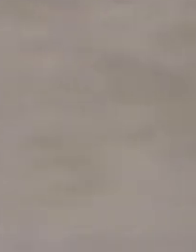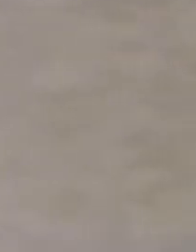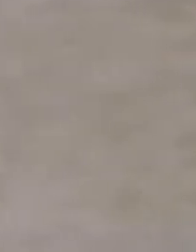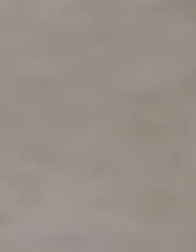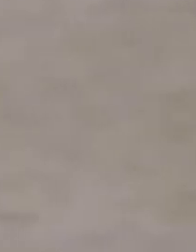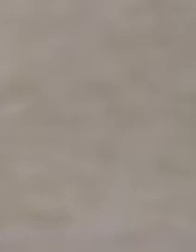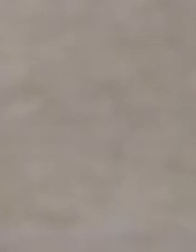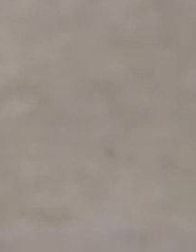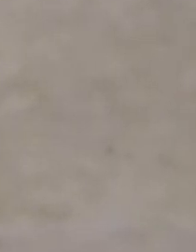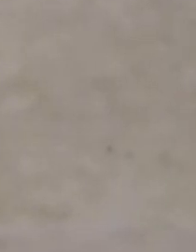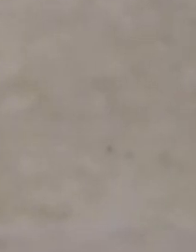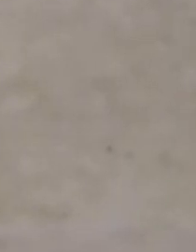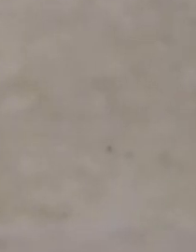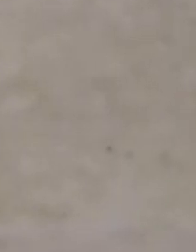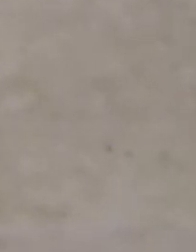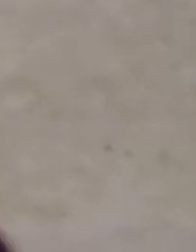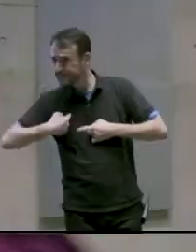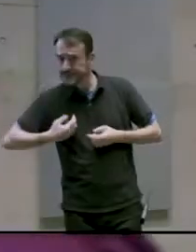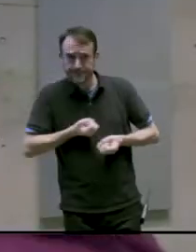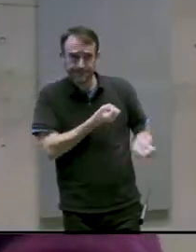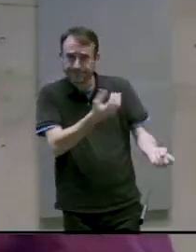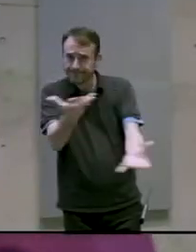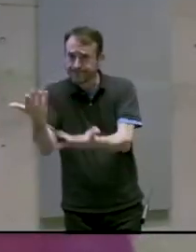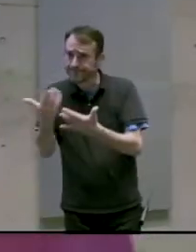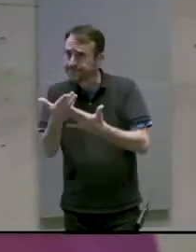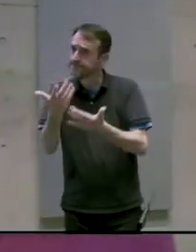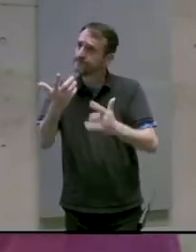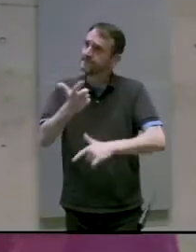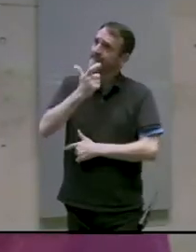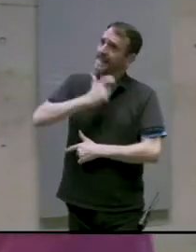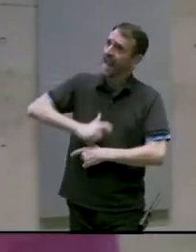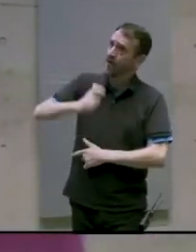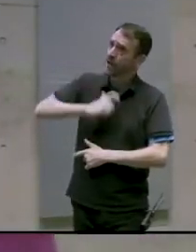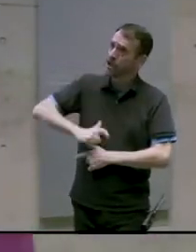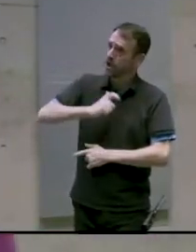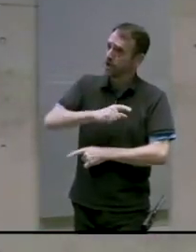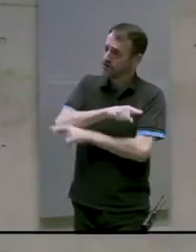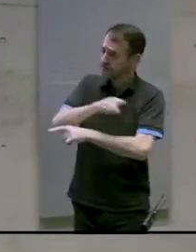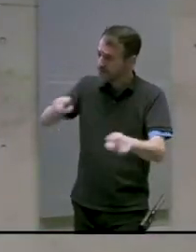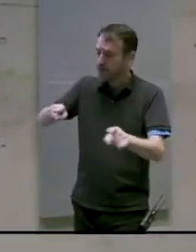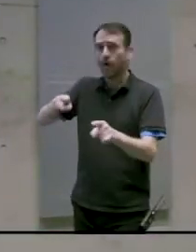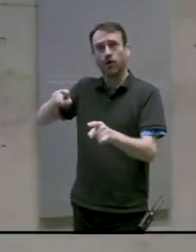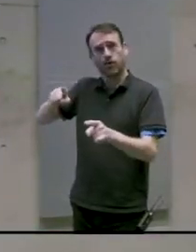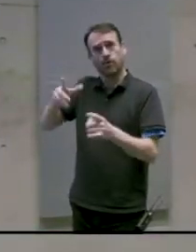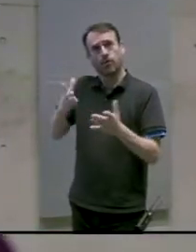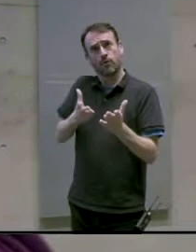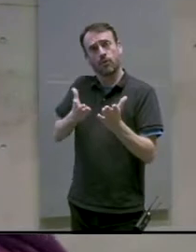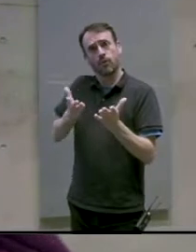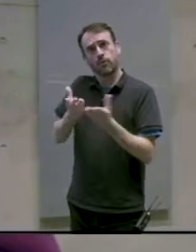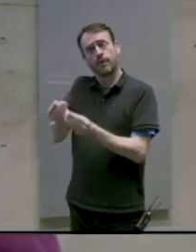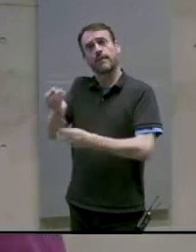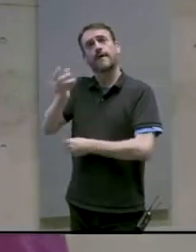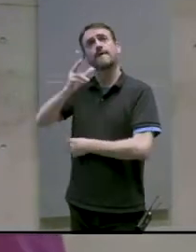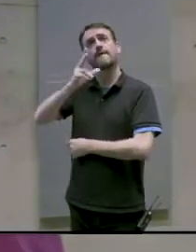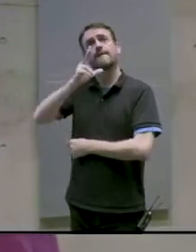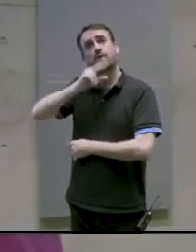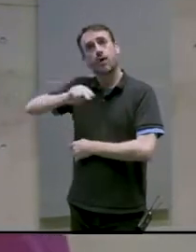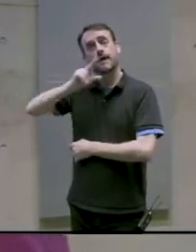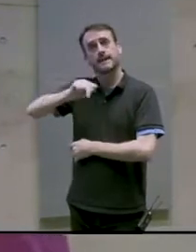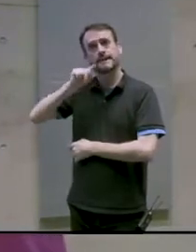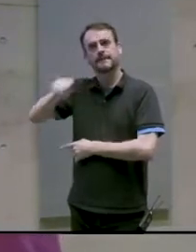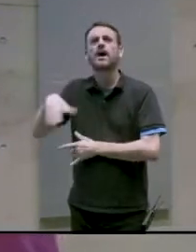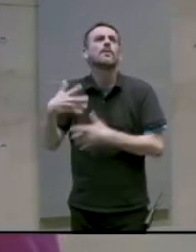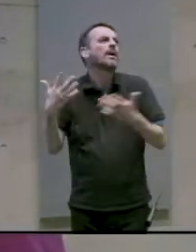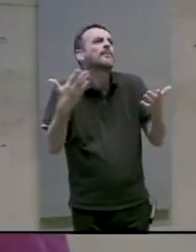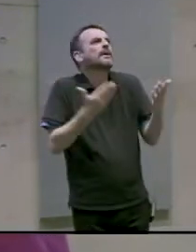So in this talk, I'm going to talk about characters that talk in games. Video game characters have always talked.